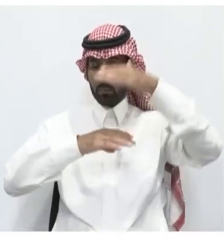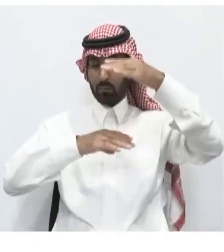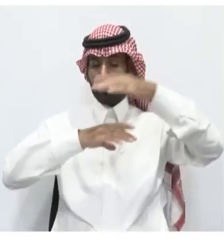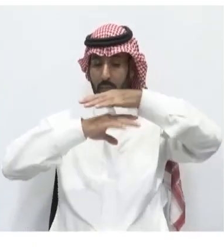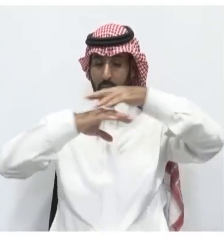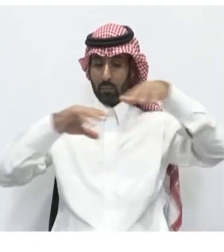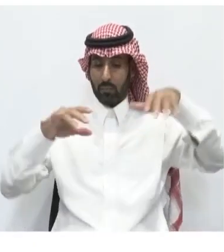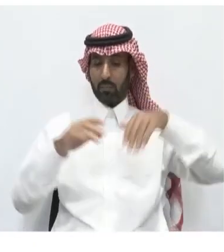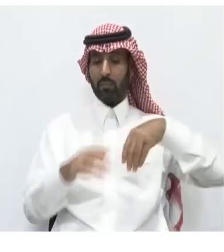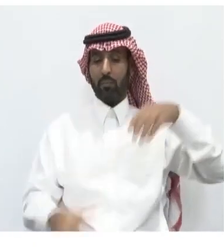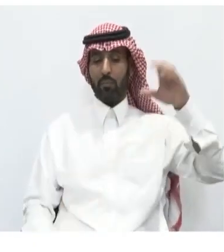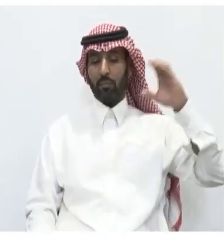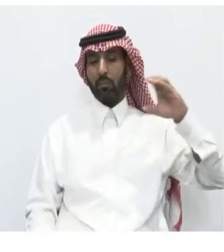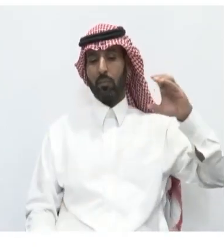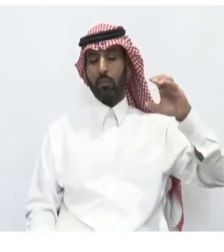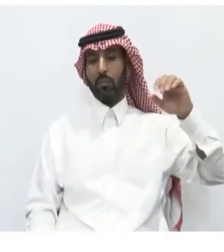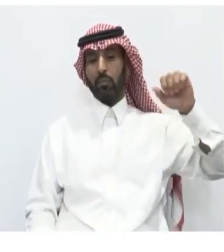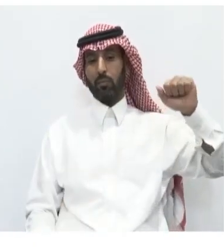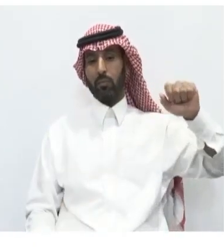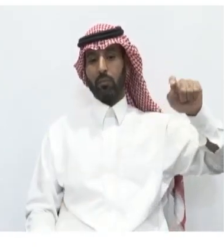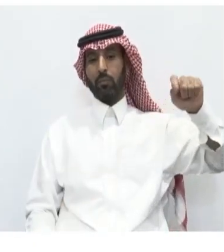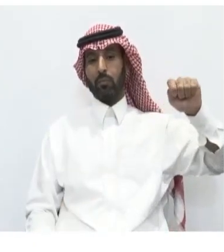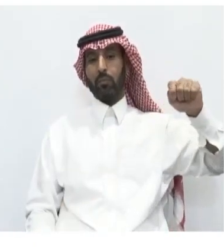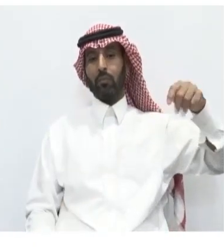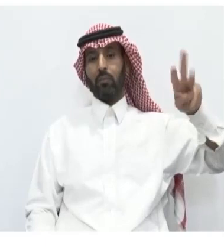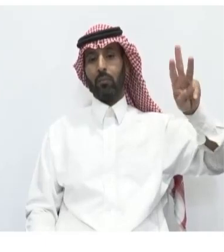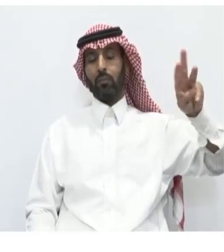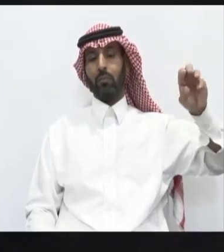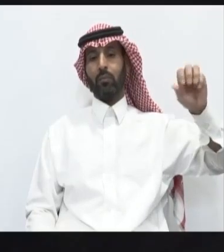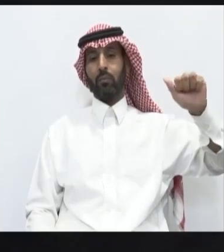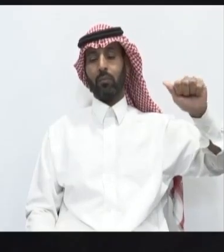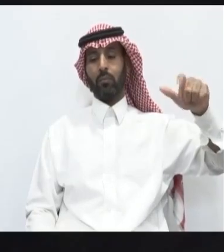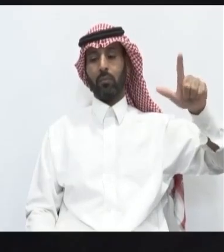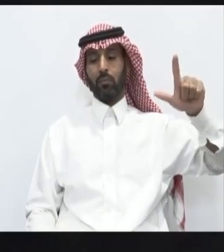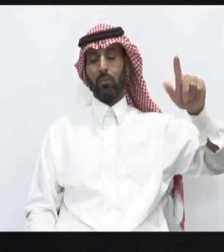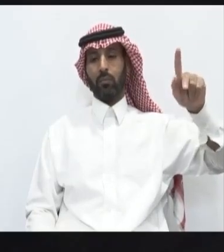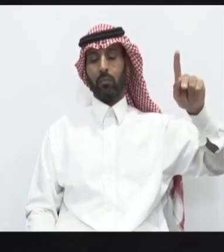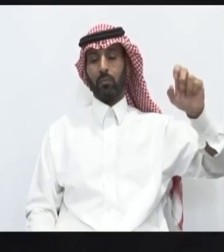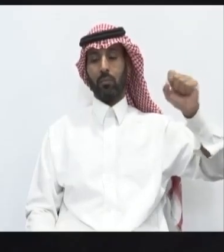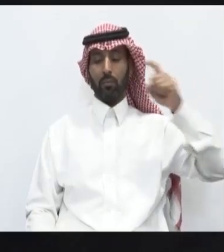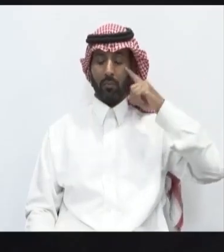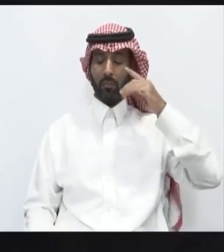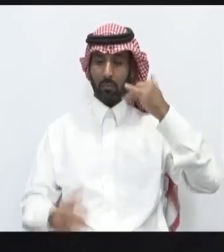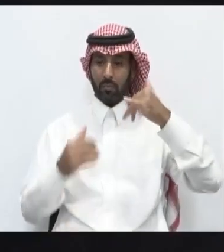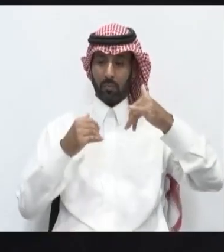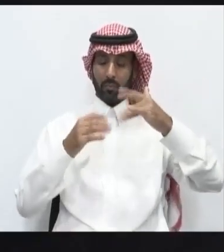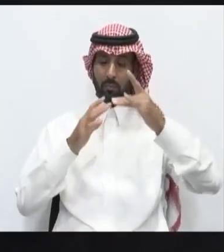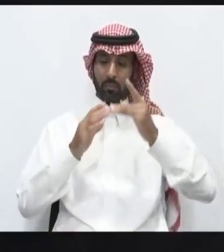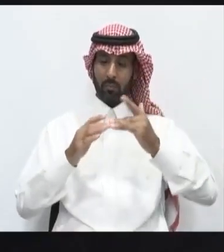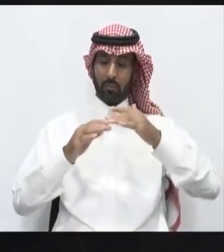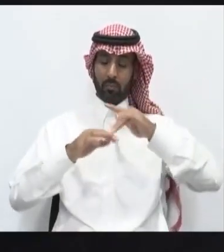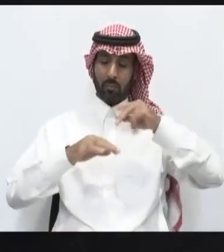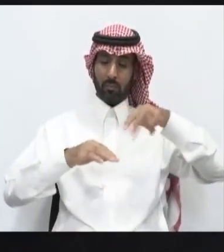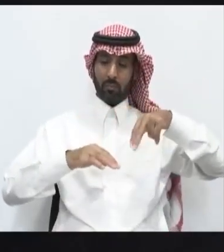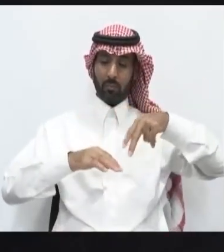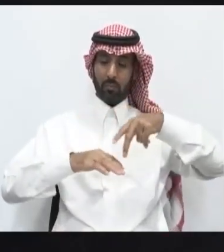word catwalks, catwalks, the aisles between the hotels, the above the trees, catwalks. So